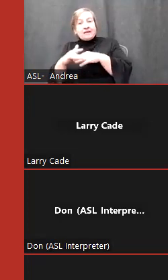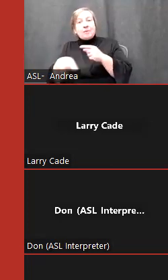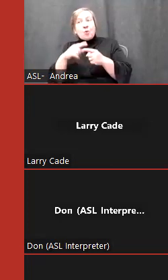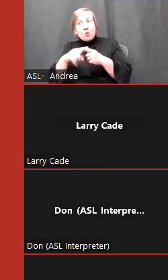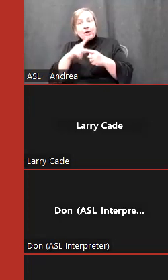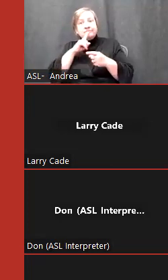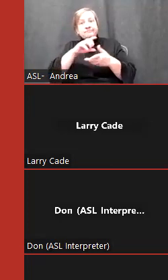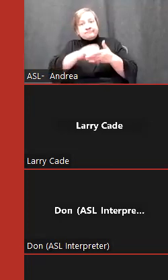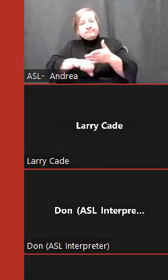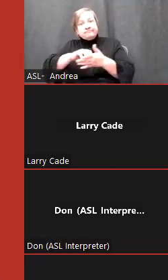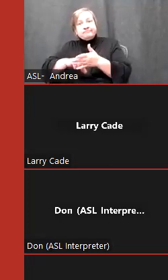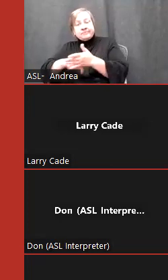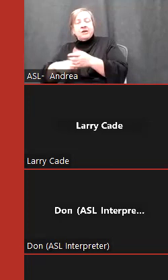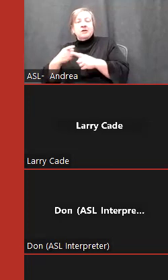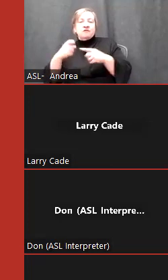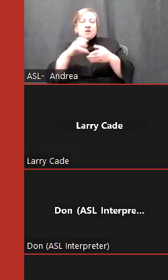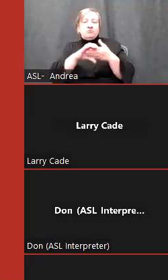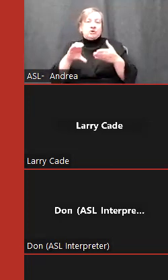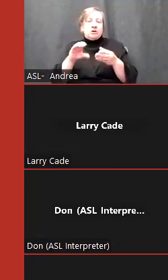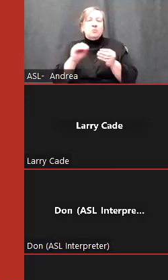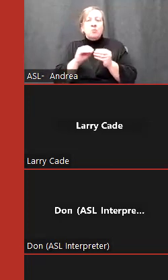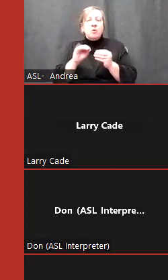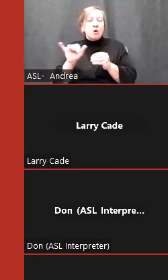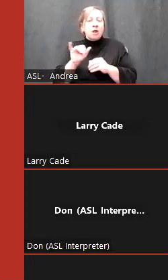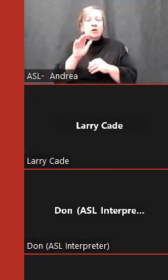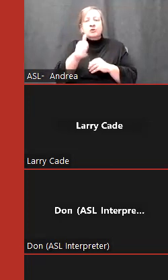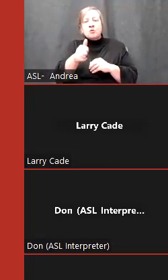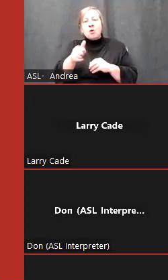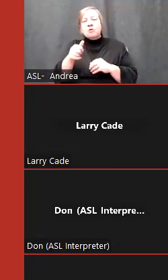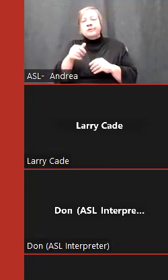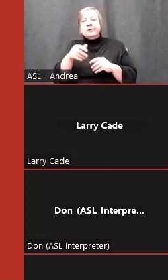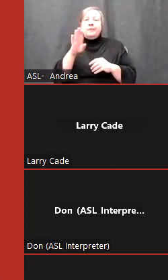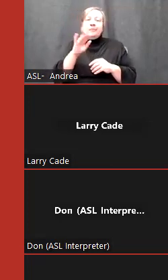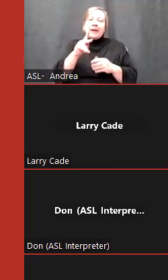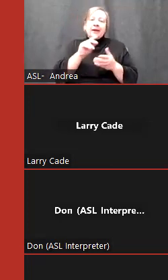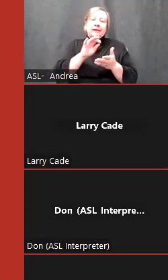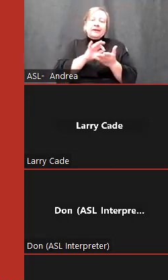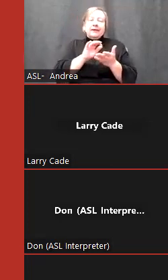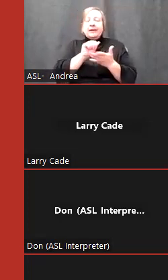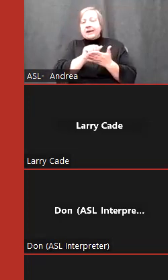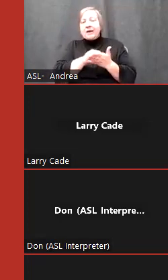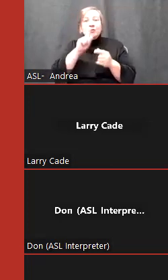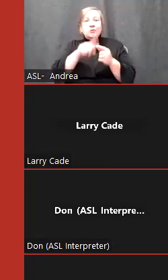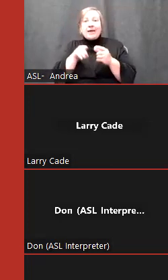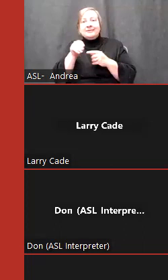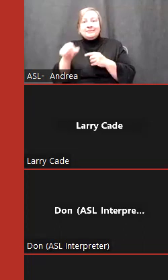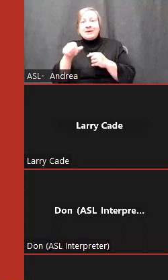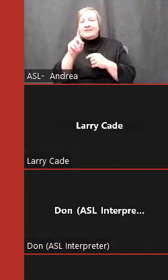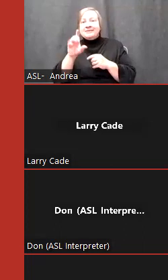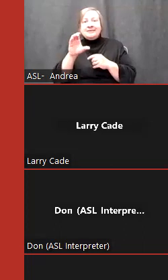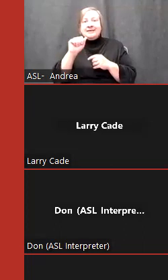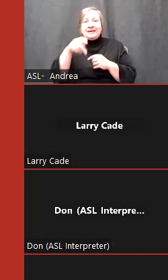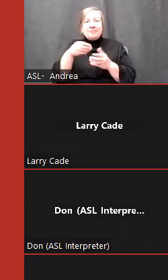taken. So that benefit is more like your own personal bank account. You can't spend the funds until they've been deducted from your